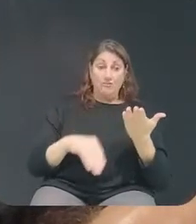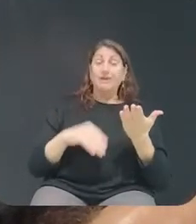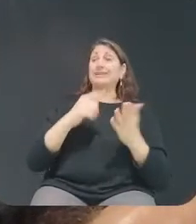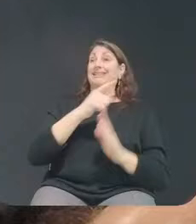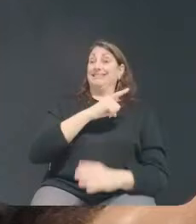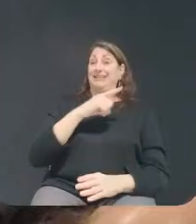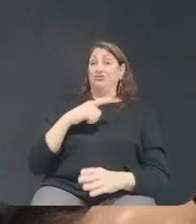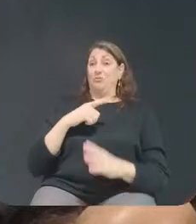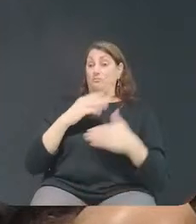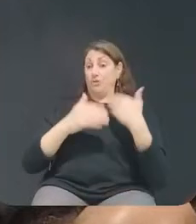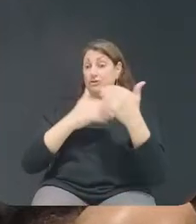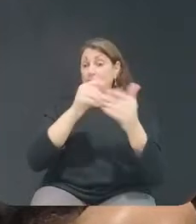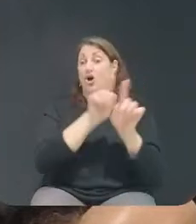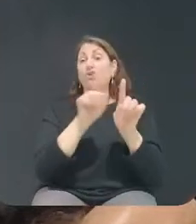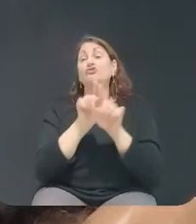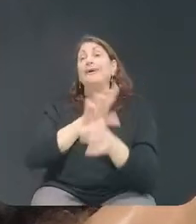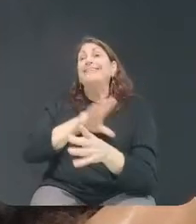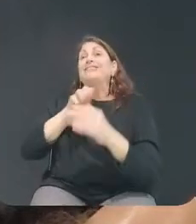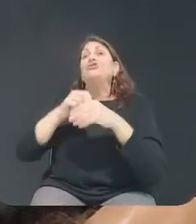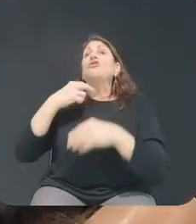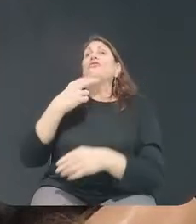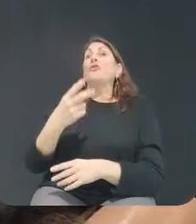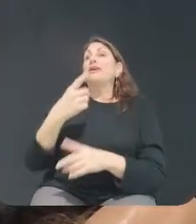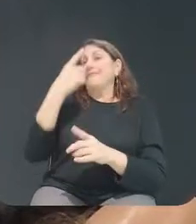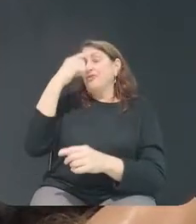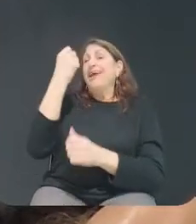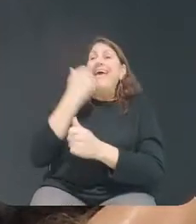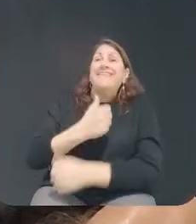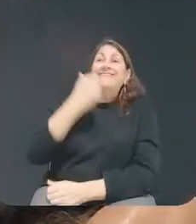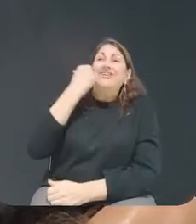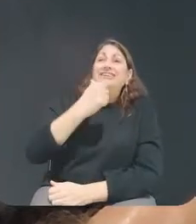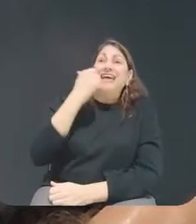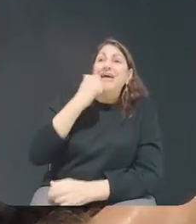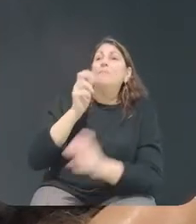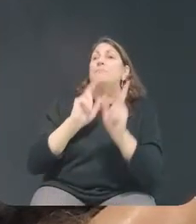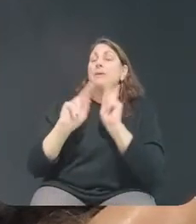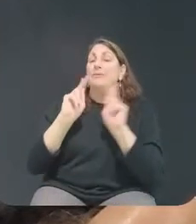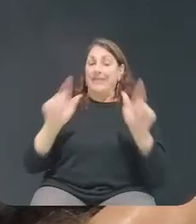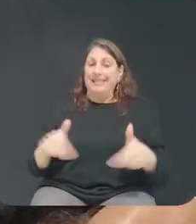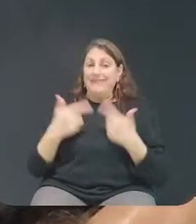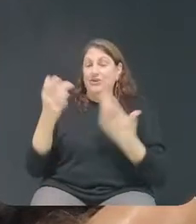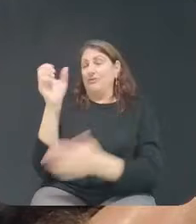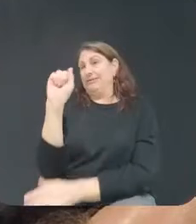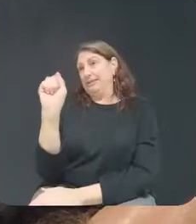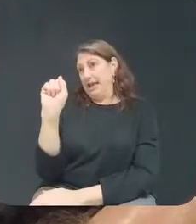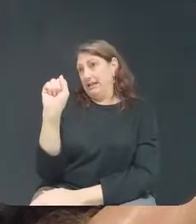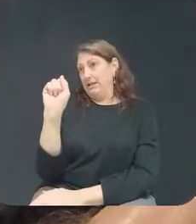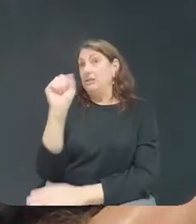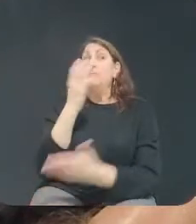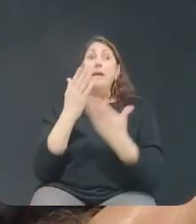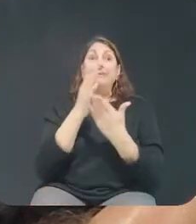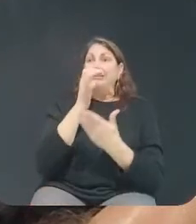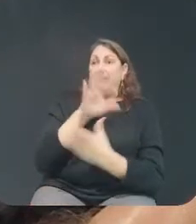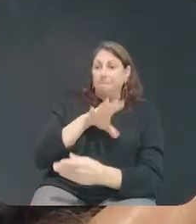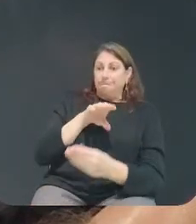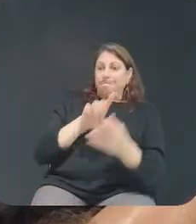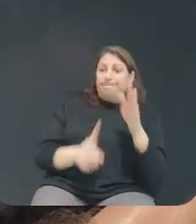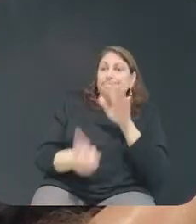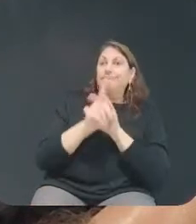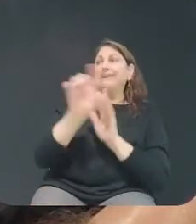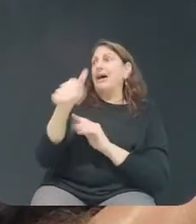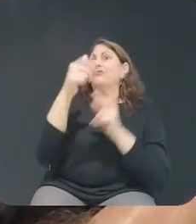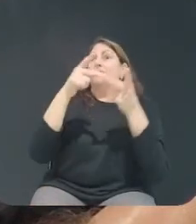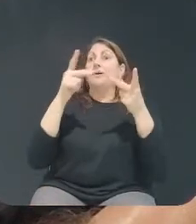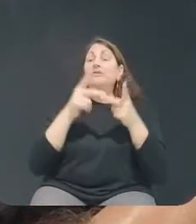also include the voices of everyday Seattleites who may not be documented anywhere else. For example, a public hearing held